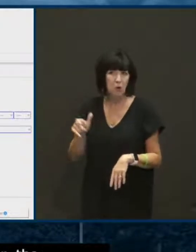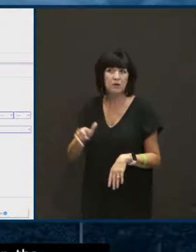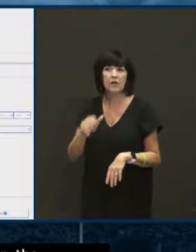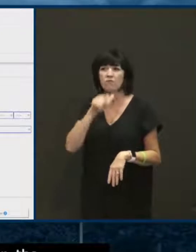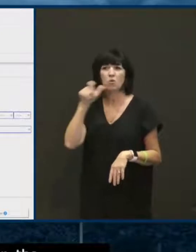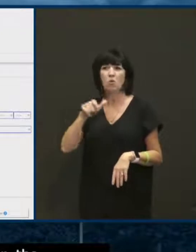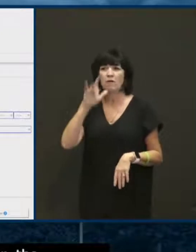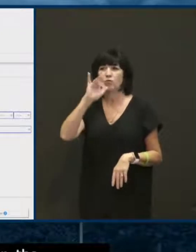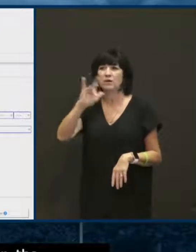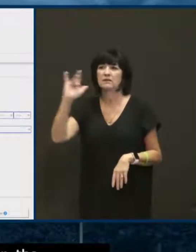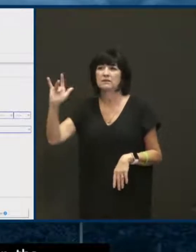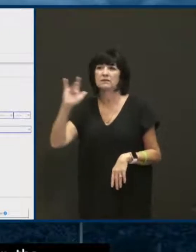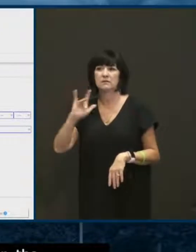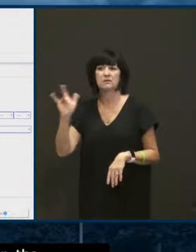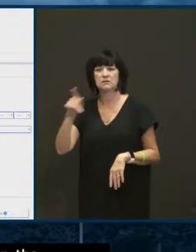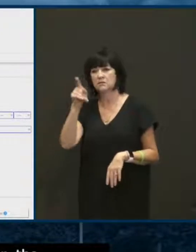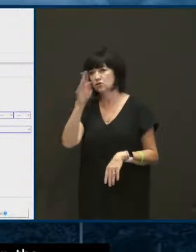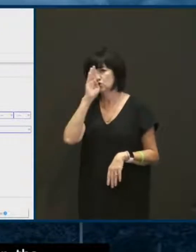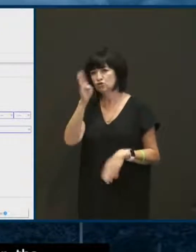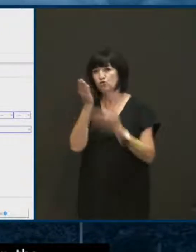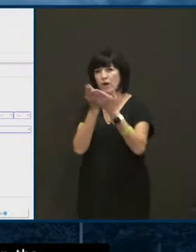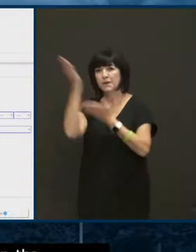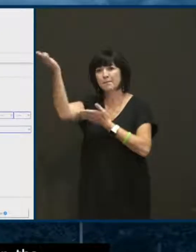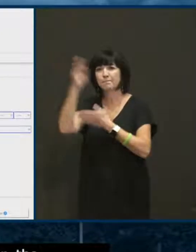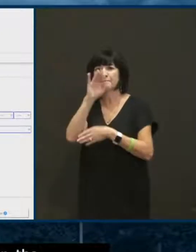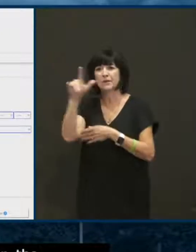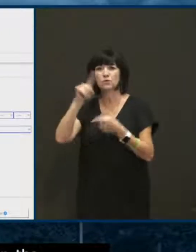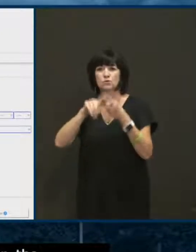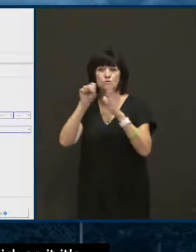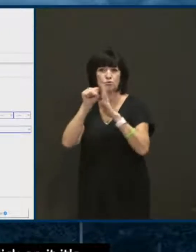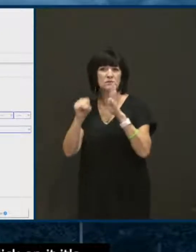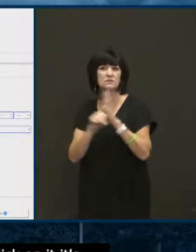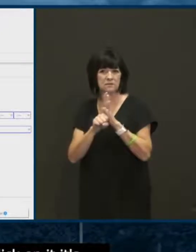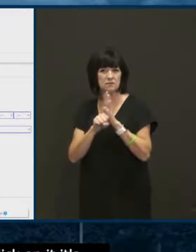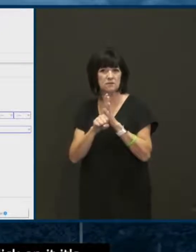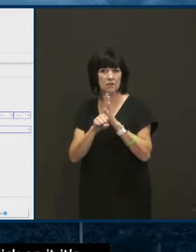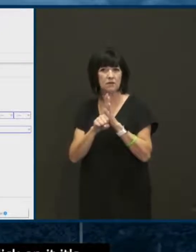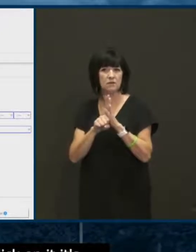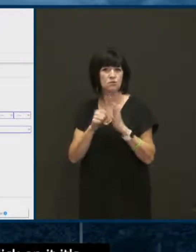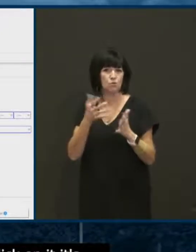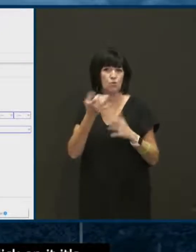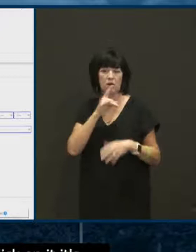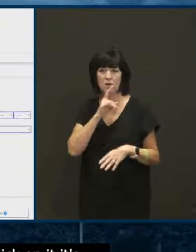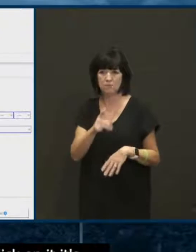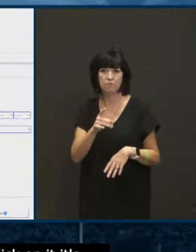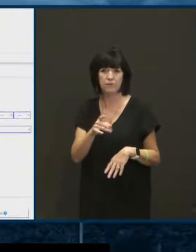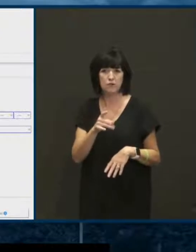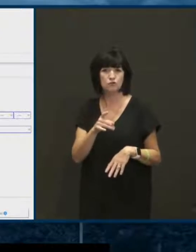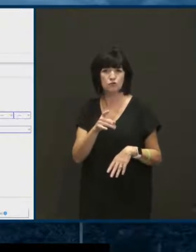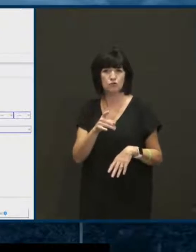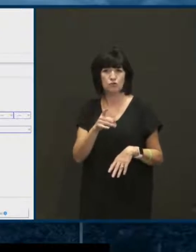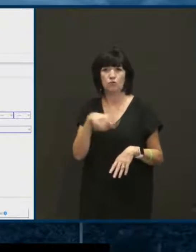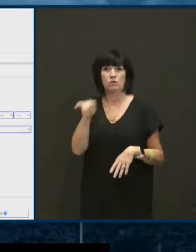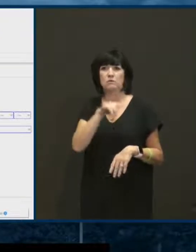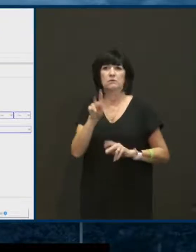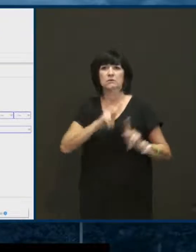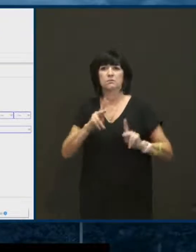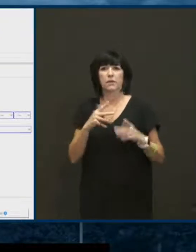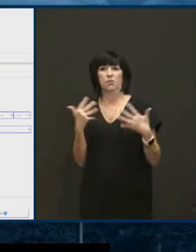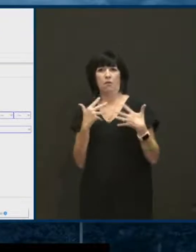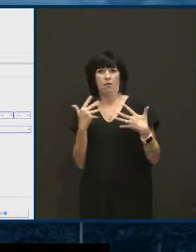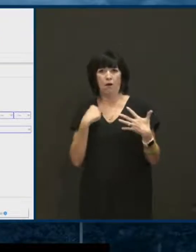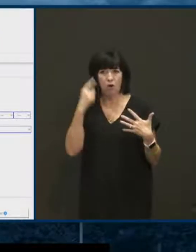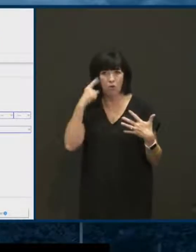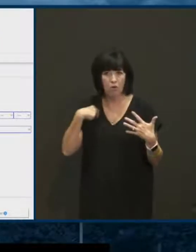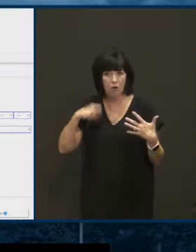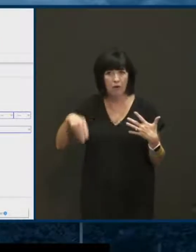It's direct billed to the state. So just want to make sure this isn't something that scares anybody or makes them